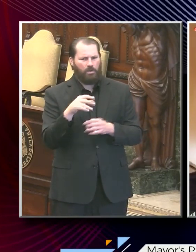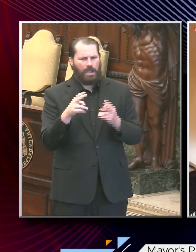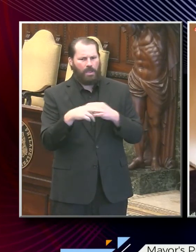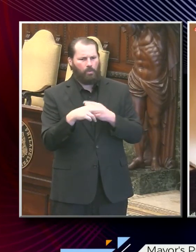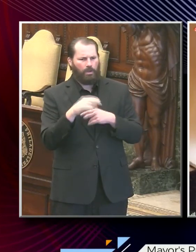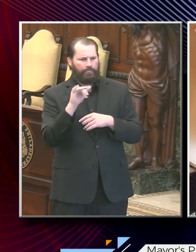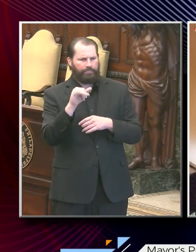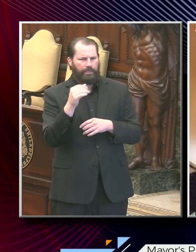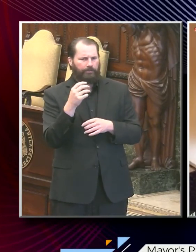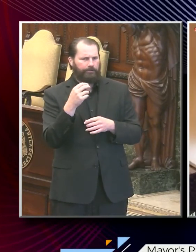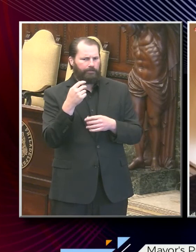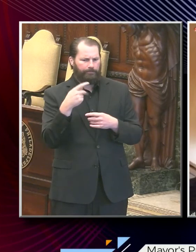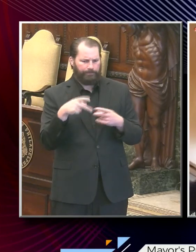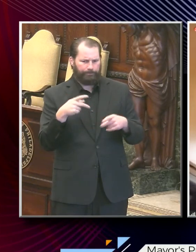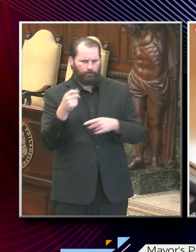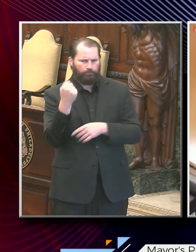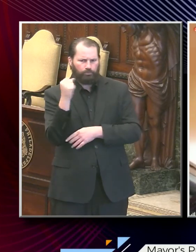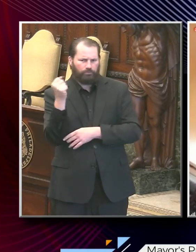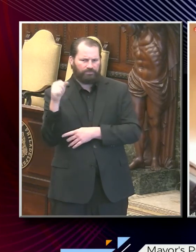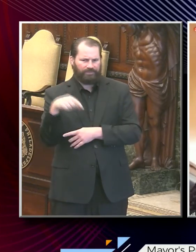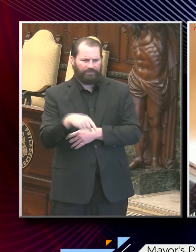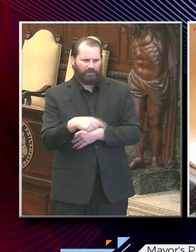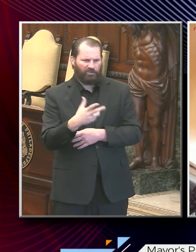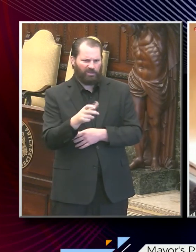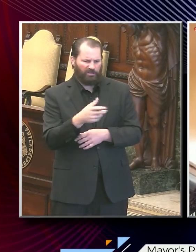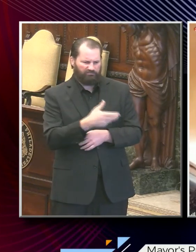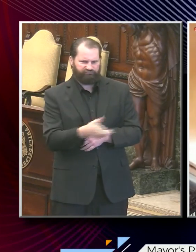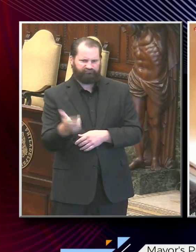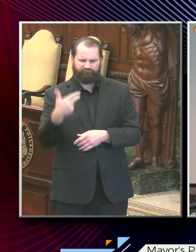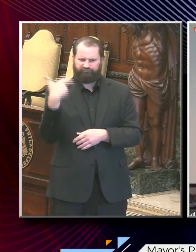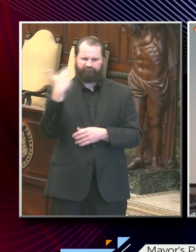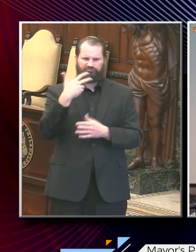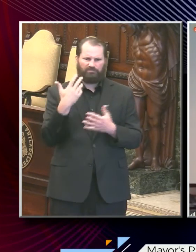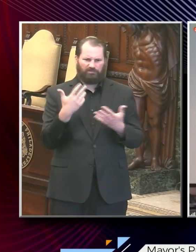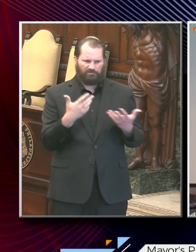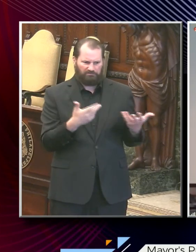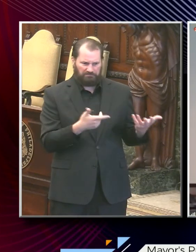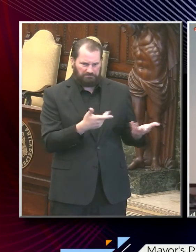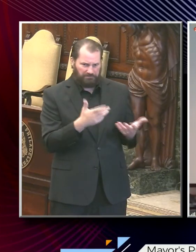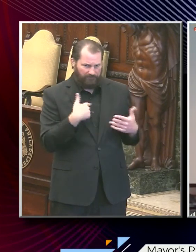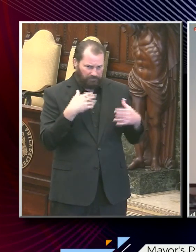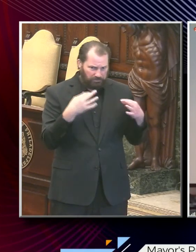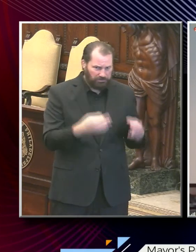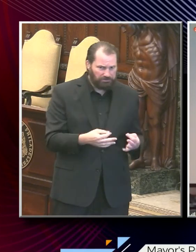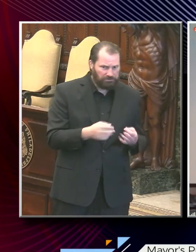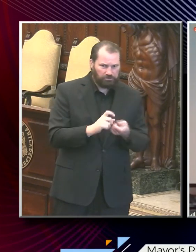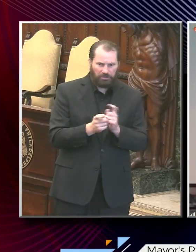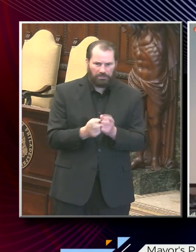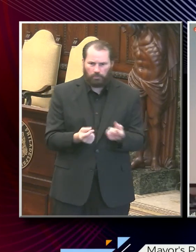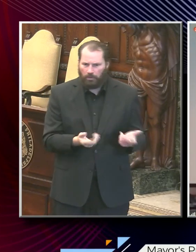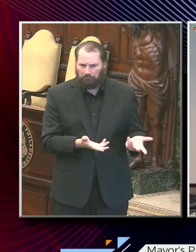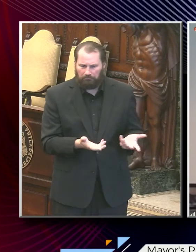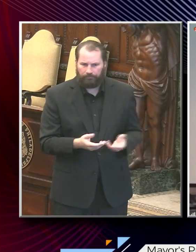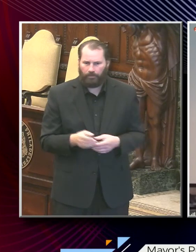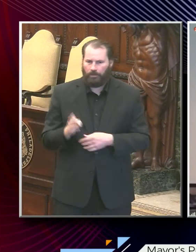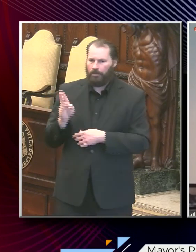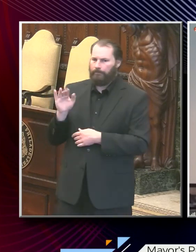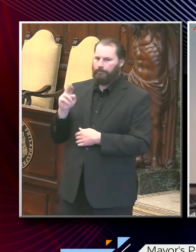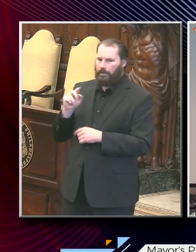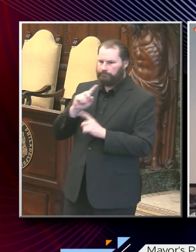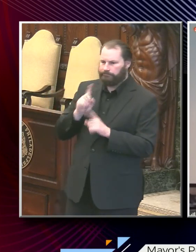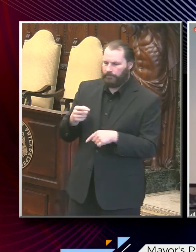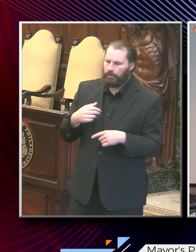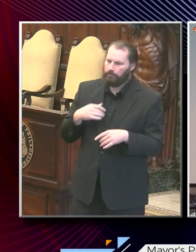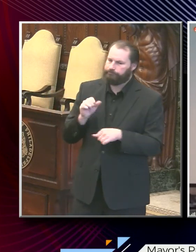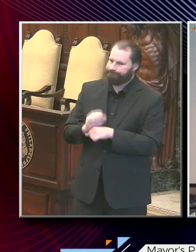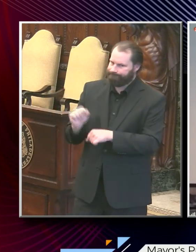movement on that particular incident that you might want to add comment on? Sure. So we're working as expeditiously as we can to get someone under